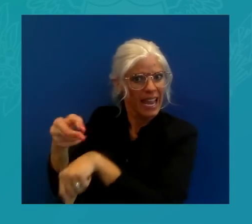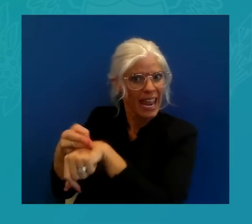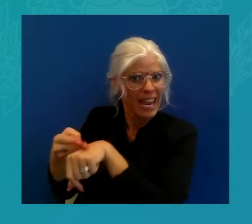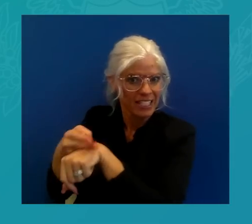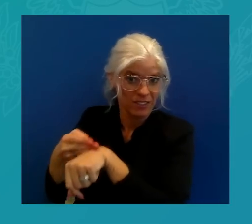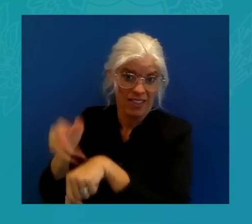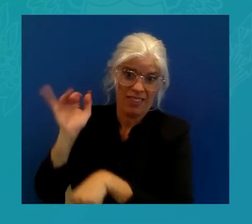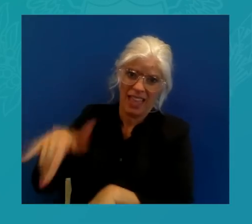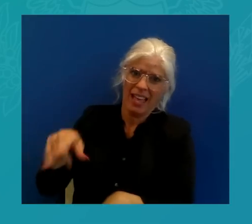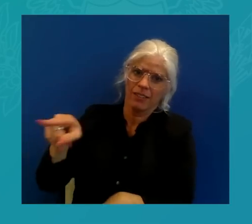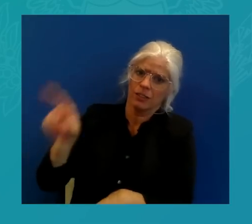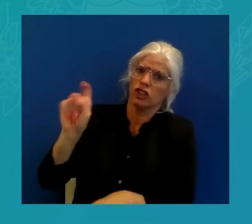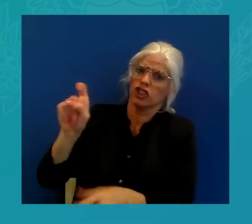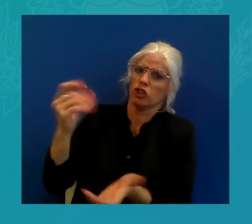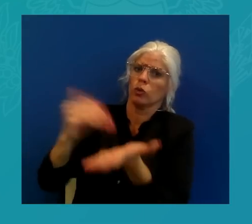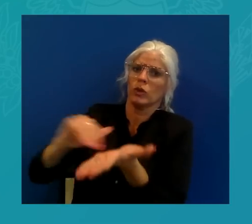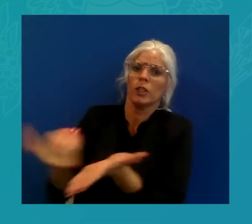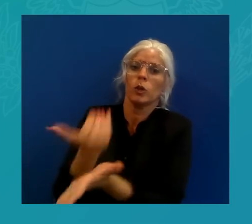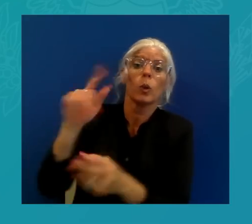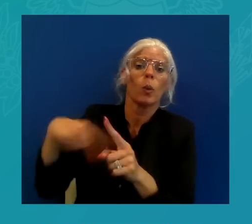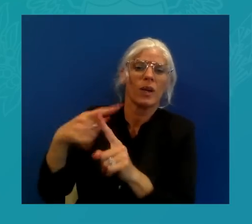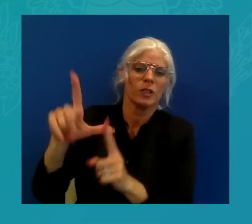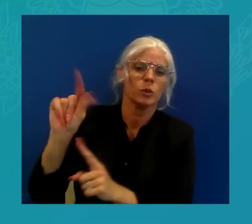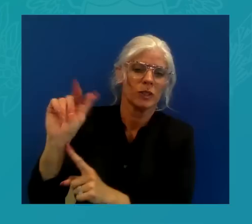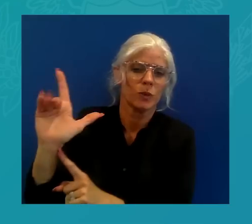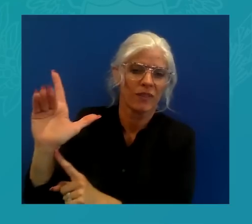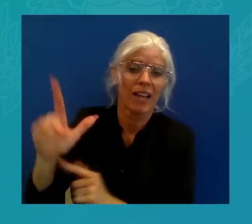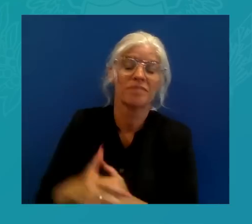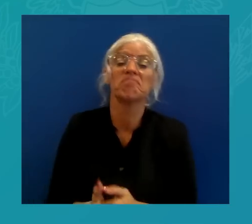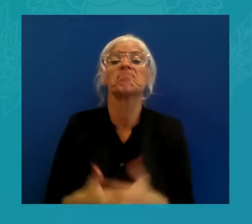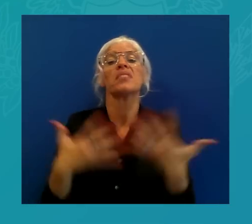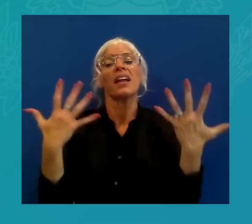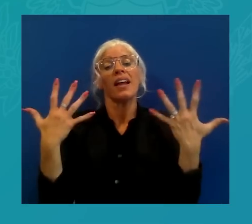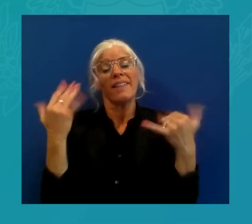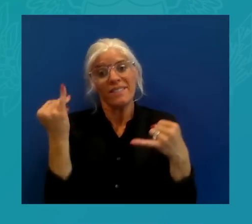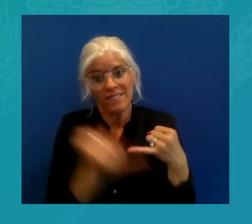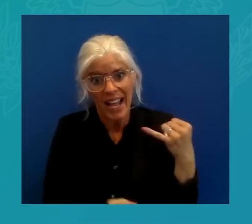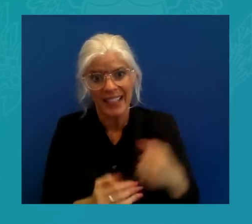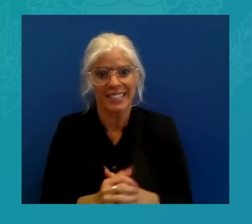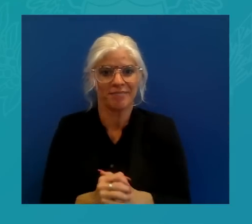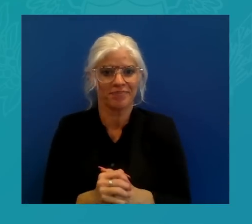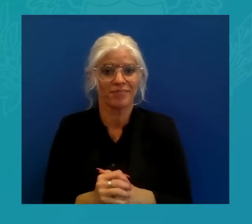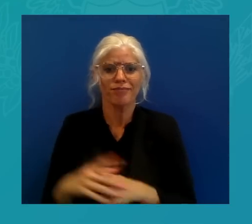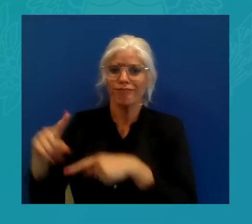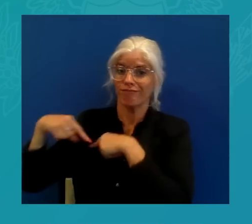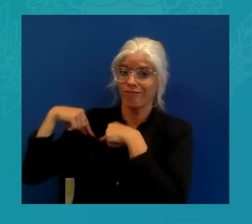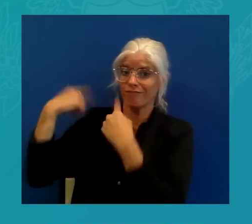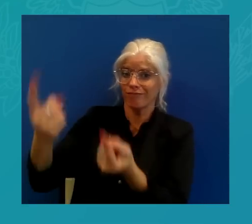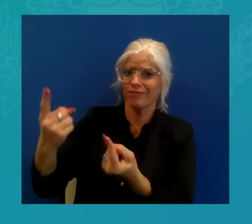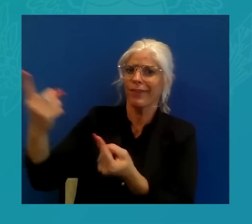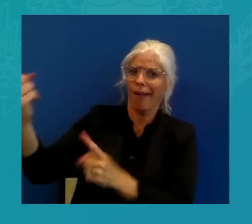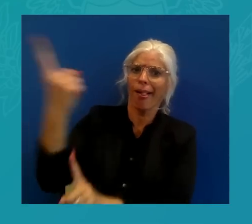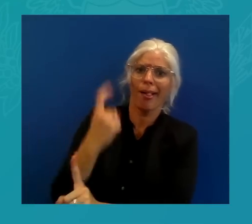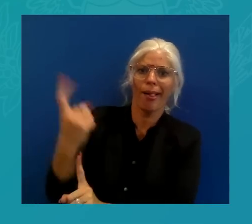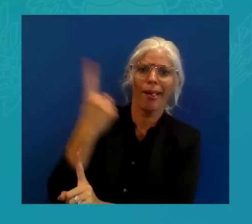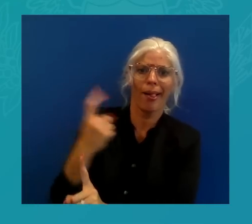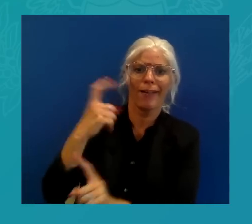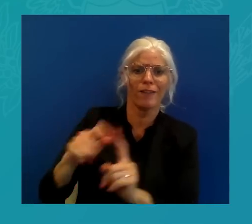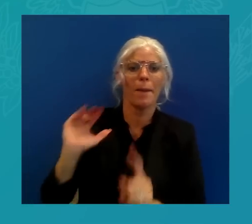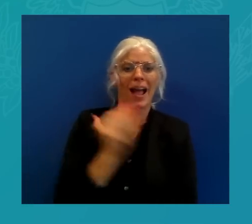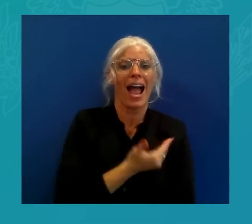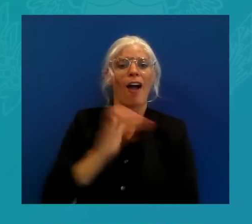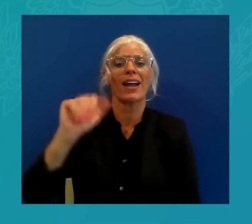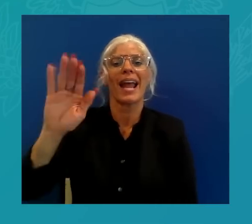2025. Finally, in response to longstanding requests from our Caribbean partners, I am pleased to